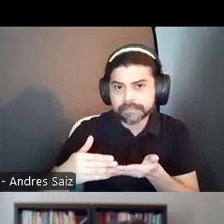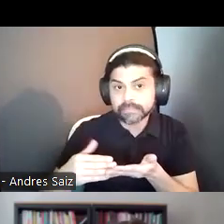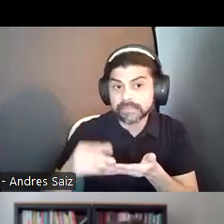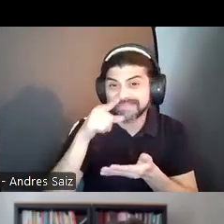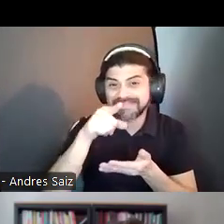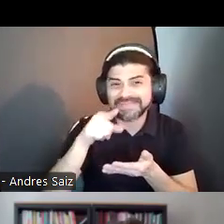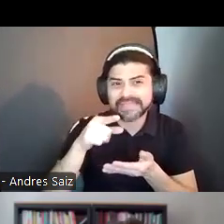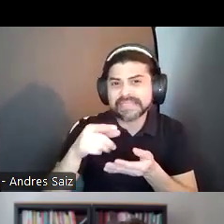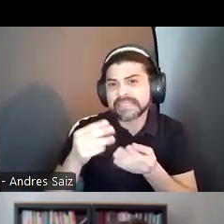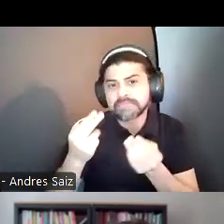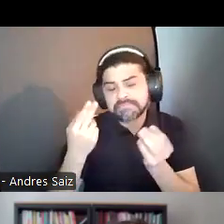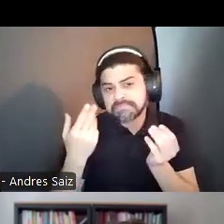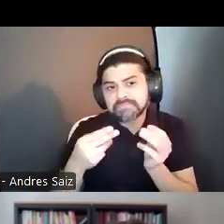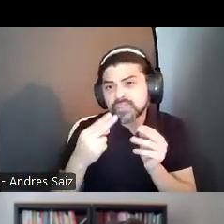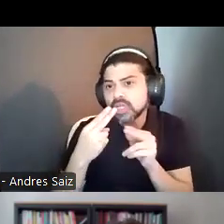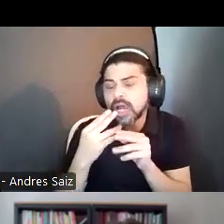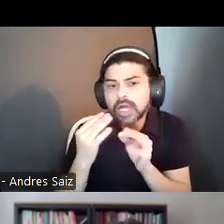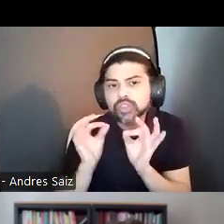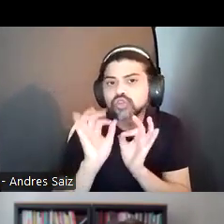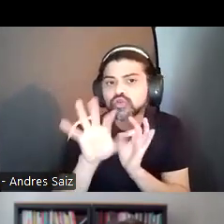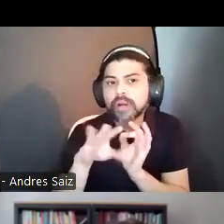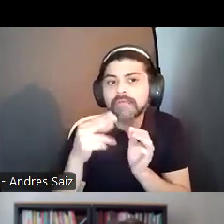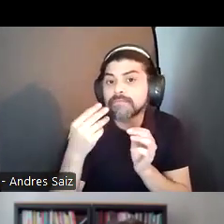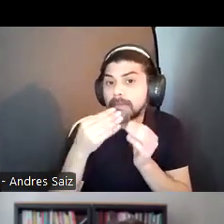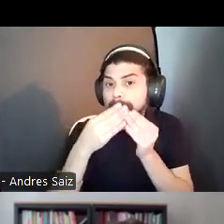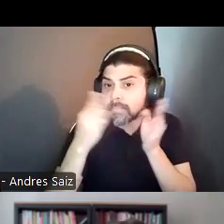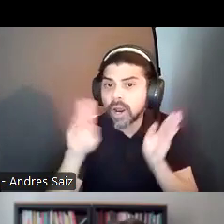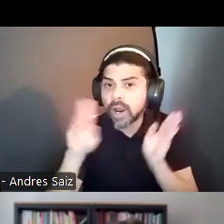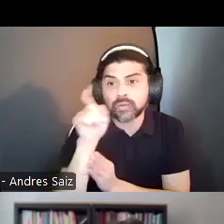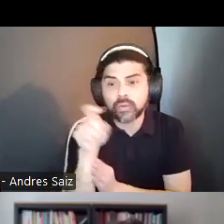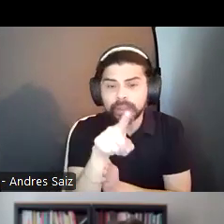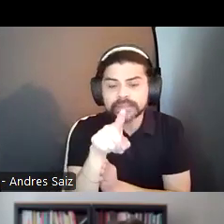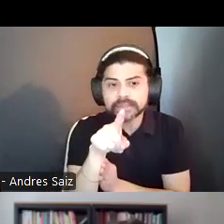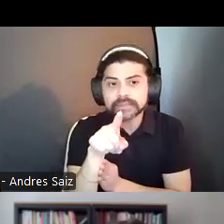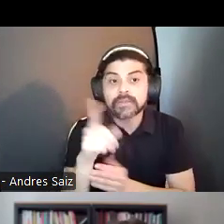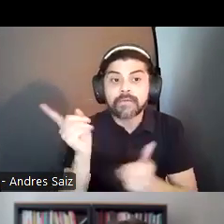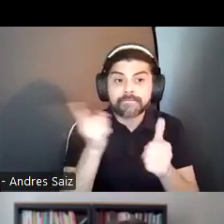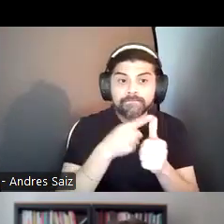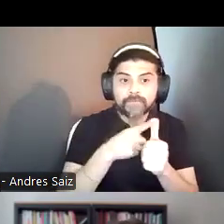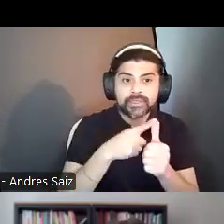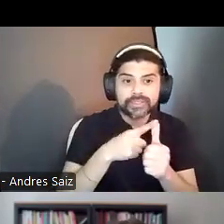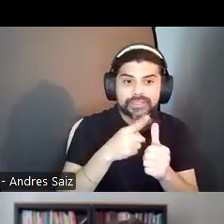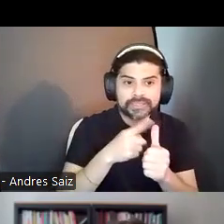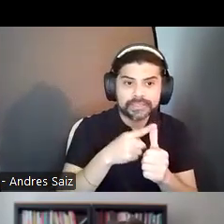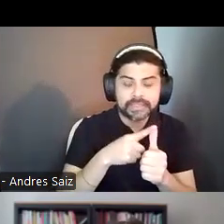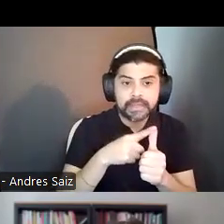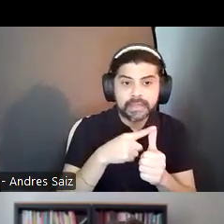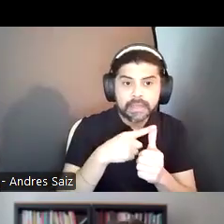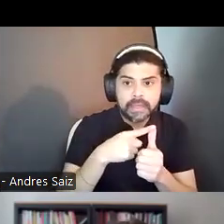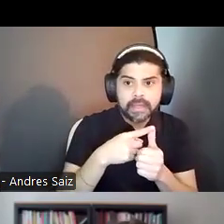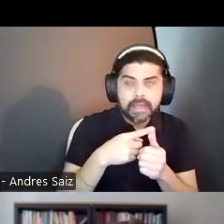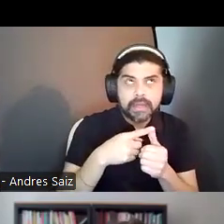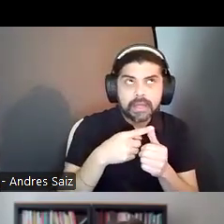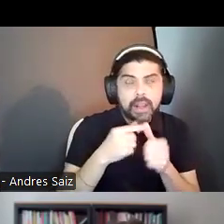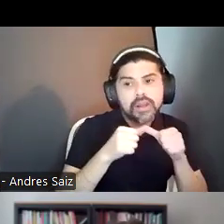areas are, and then the broad questions that we're hoping to answer. So first is fidelity and progress. We're